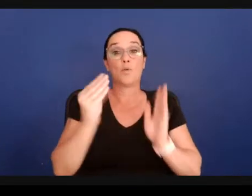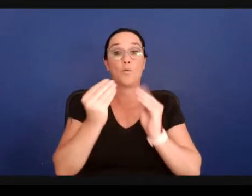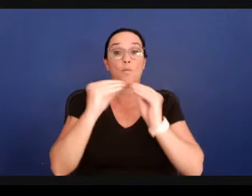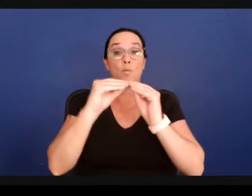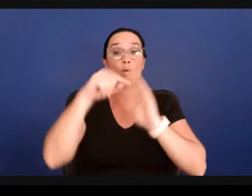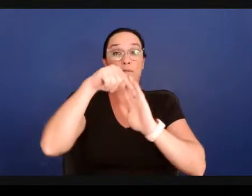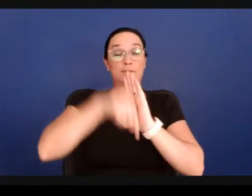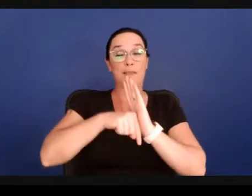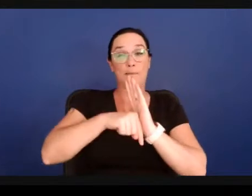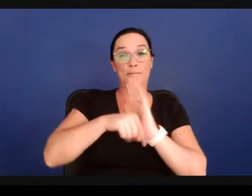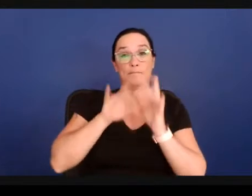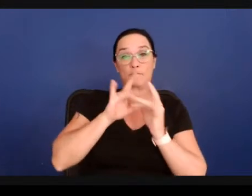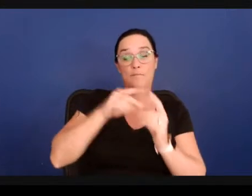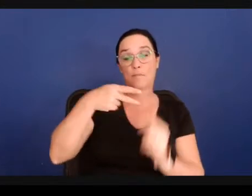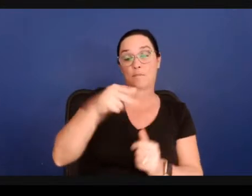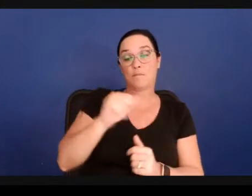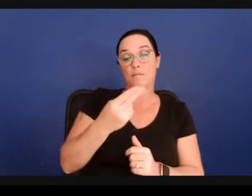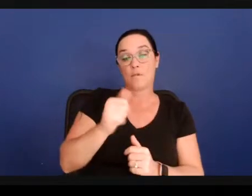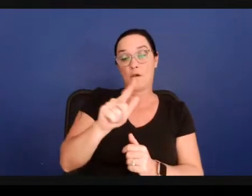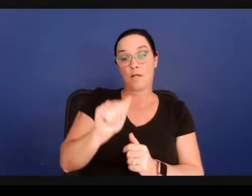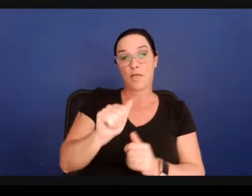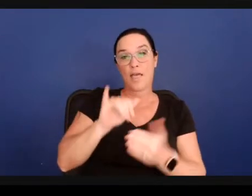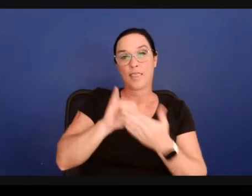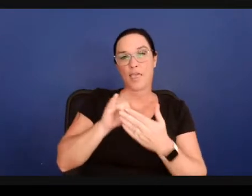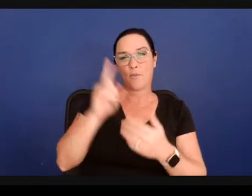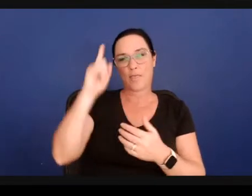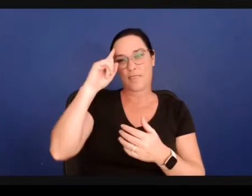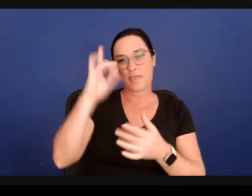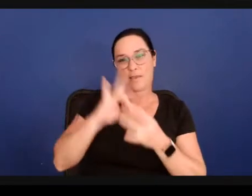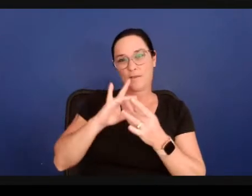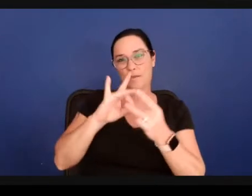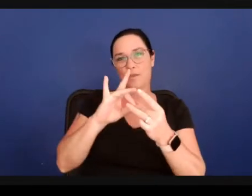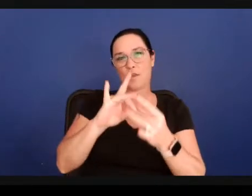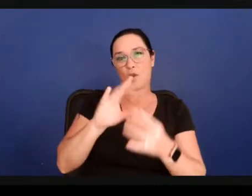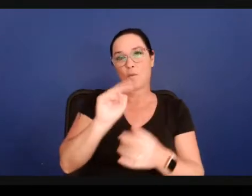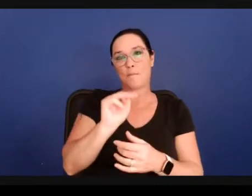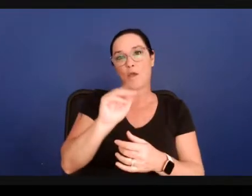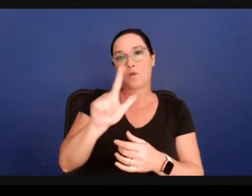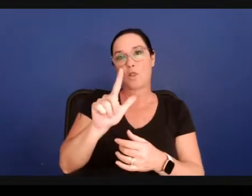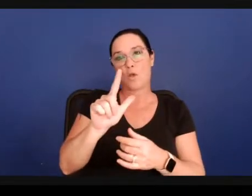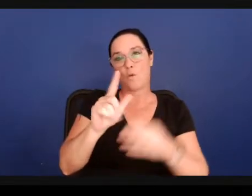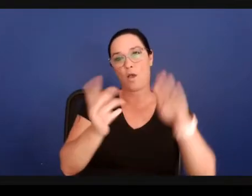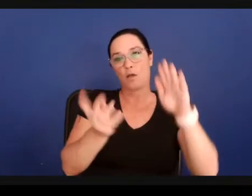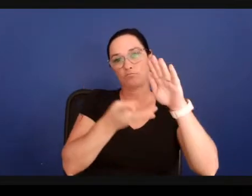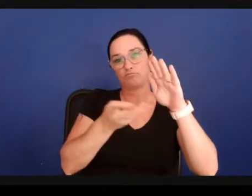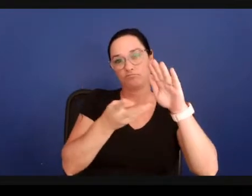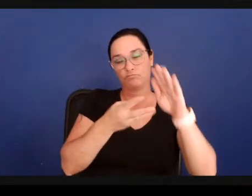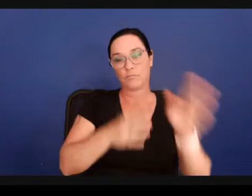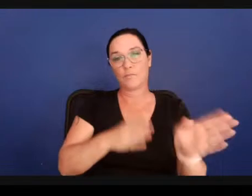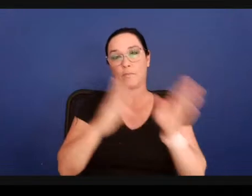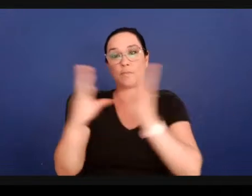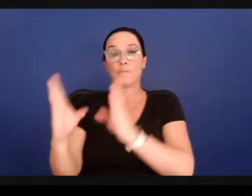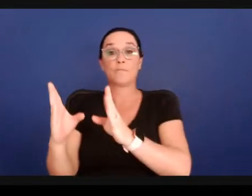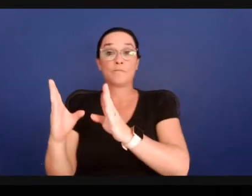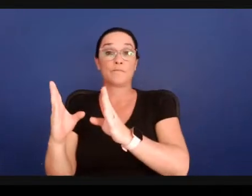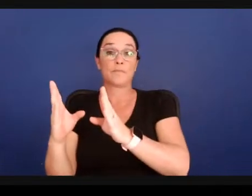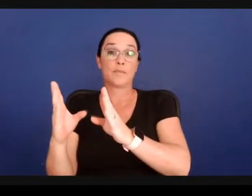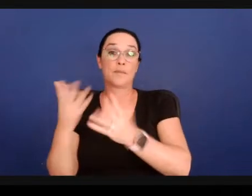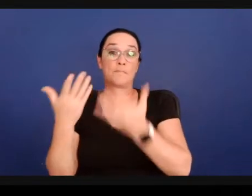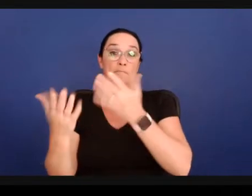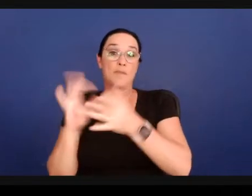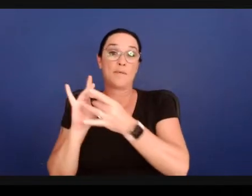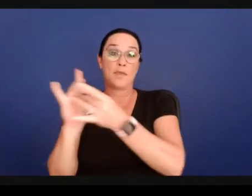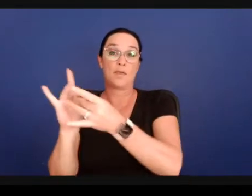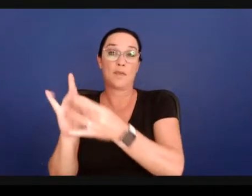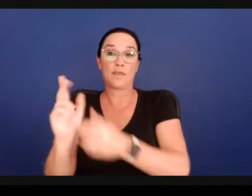Pahala. This cluster thought to correspond perhaps to a Mauna Loa feeder. This area here thought to correspond perhaps to a